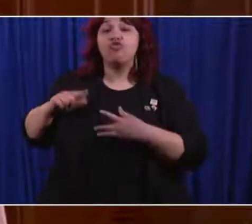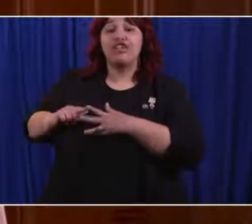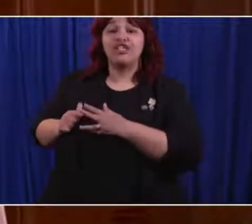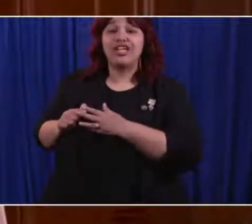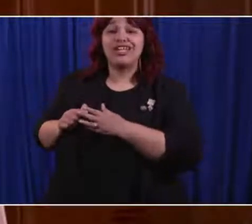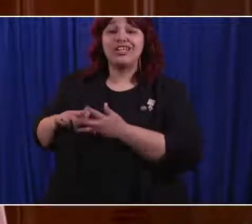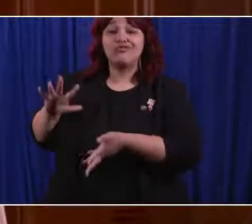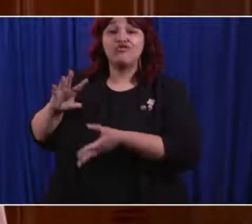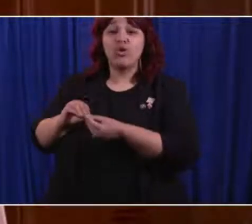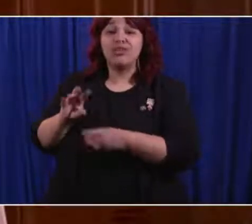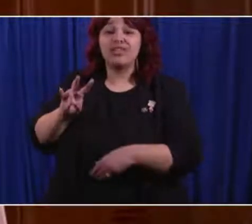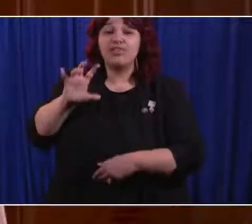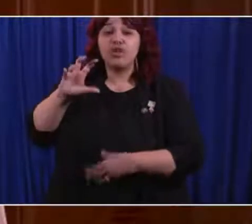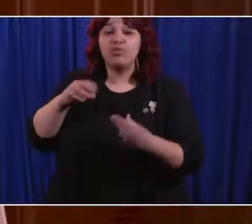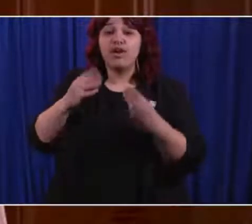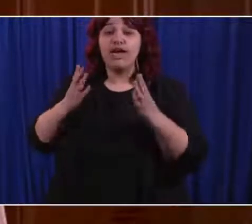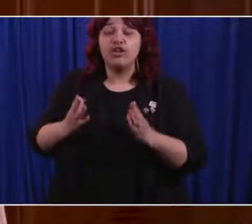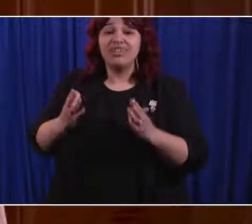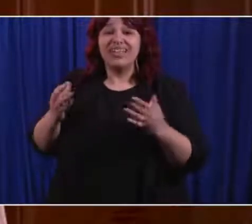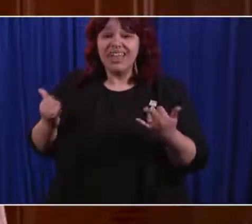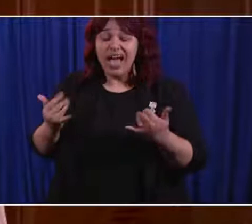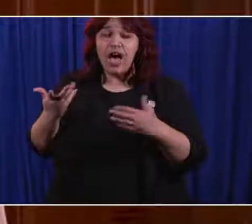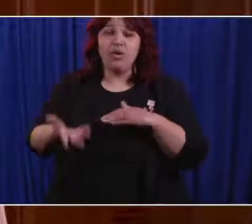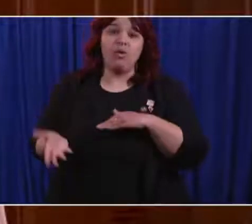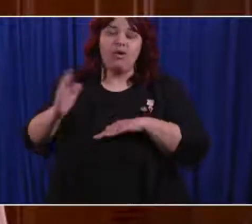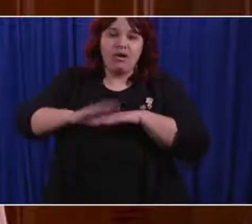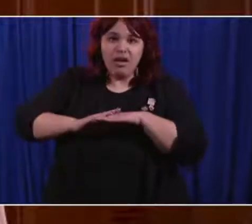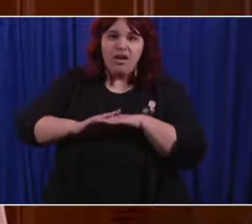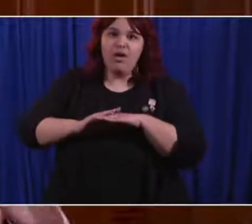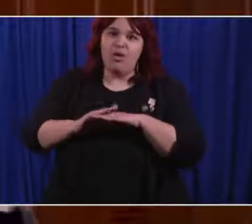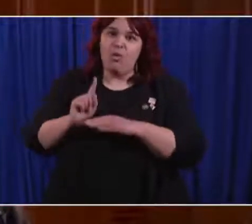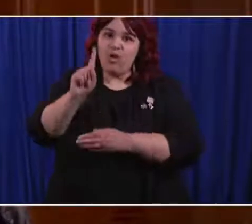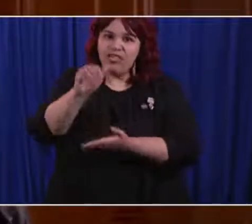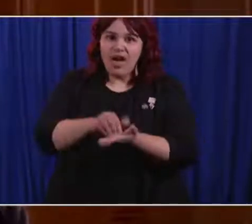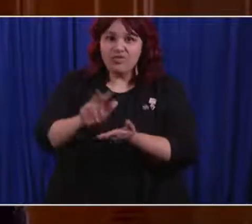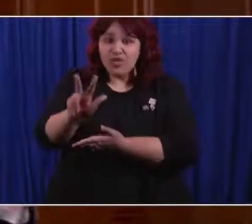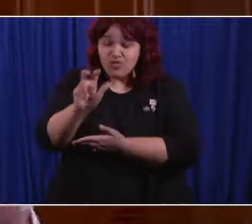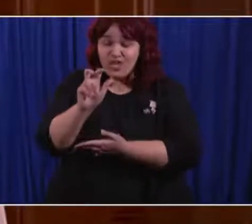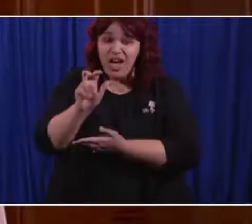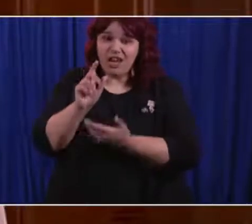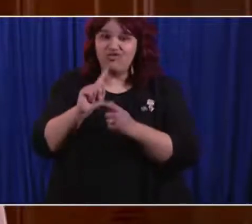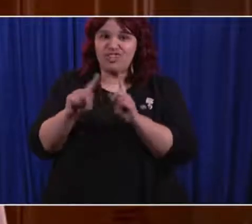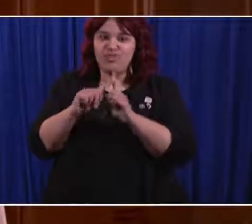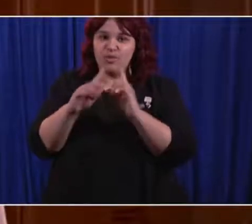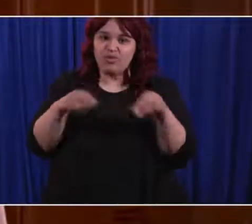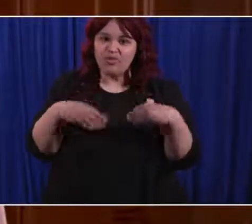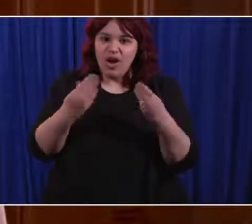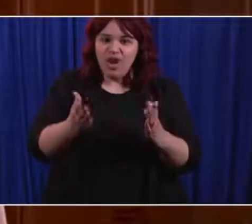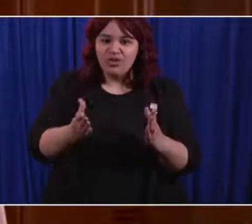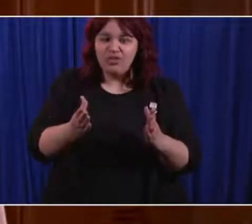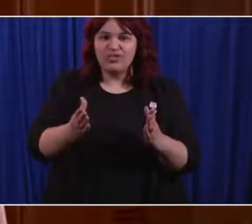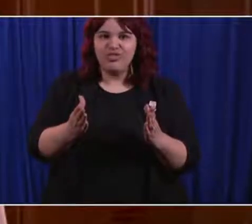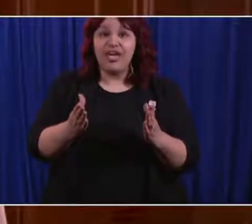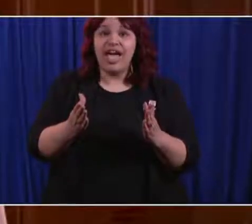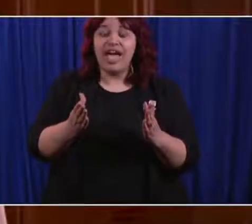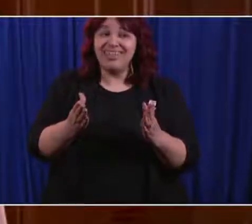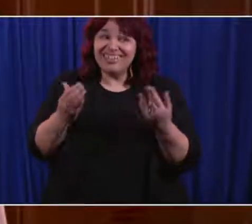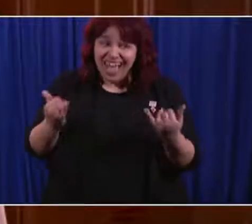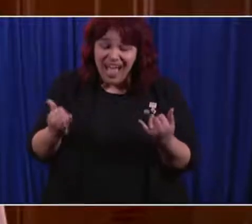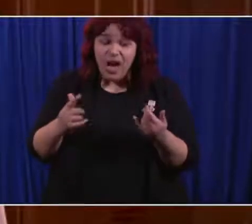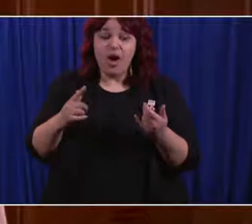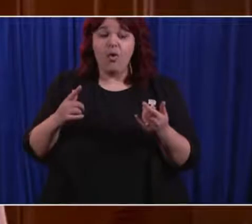700 locations. We're now up to 1,300 locations. We're layering in on top of that mass vaccination sites as